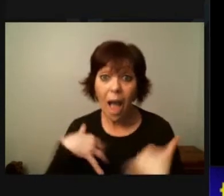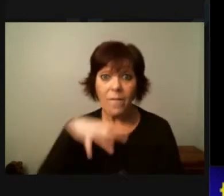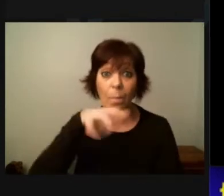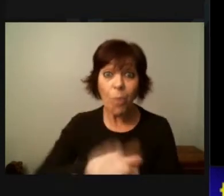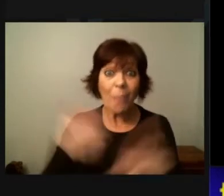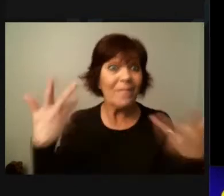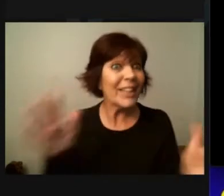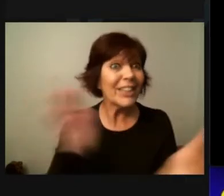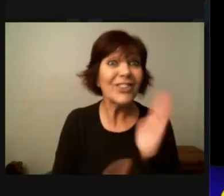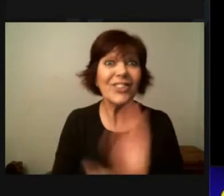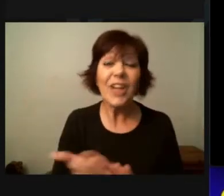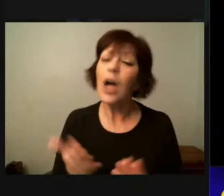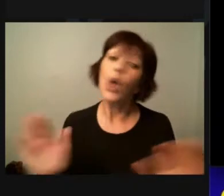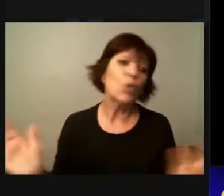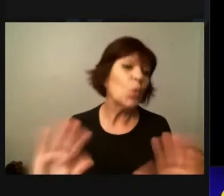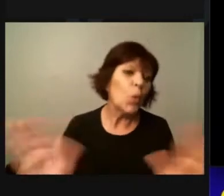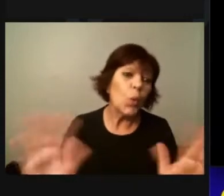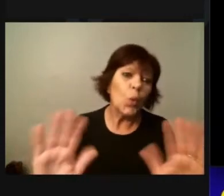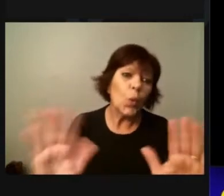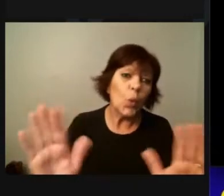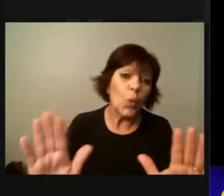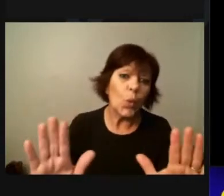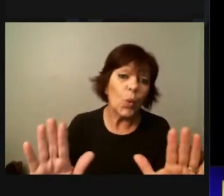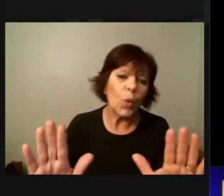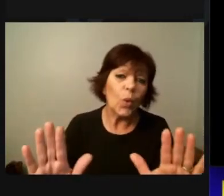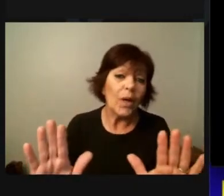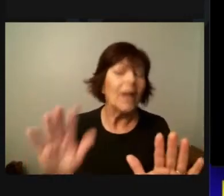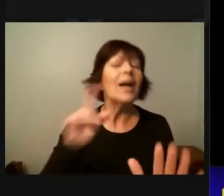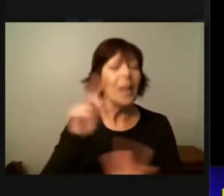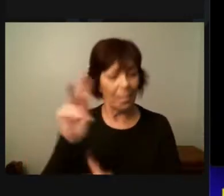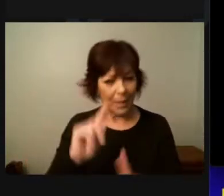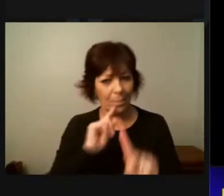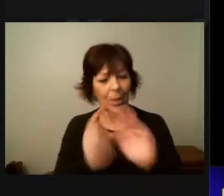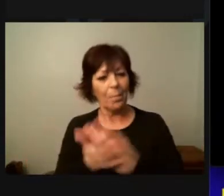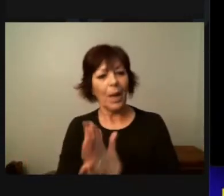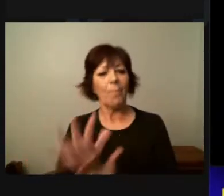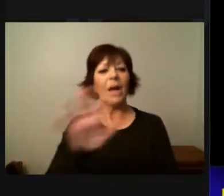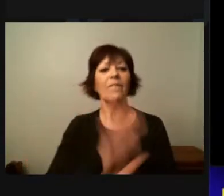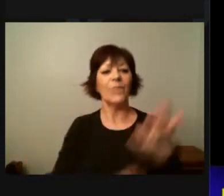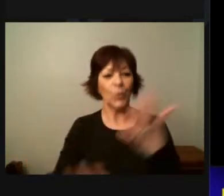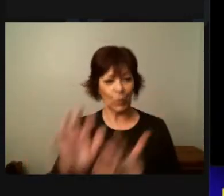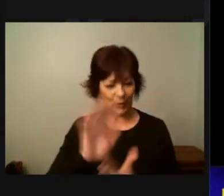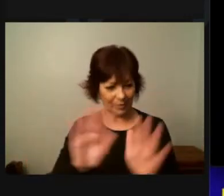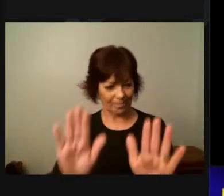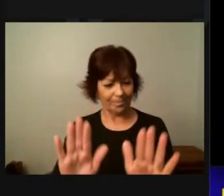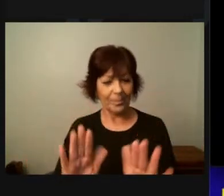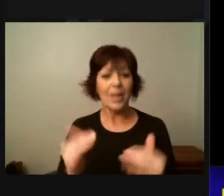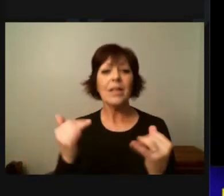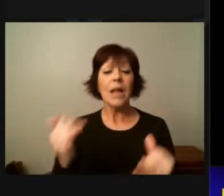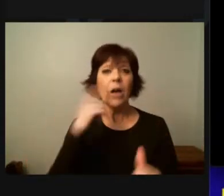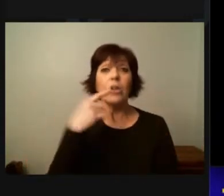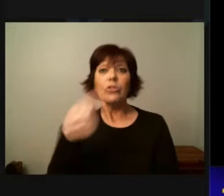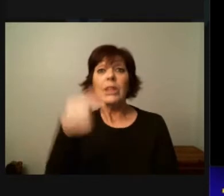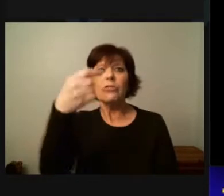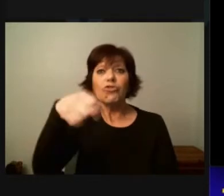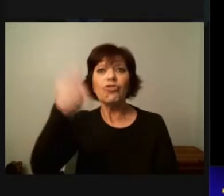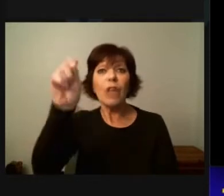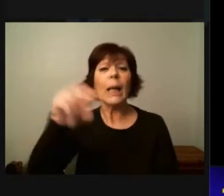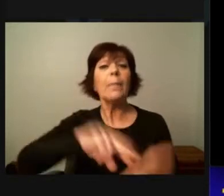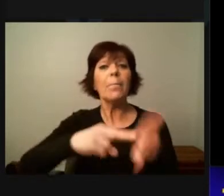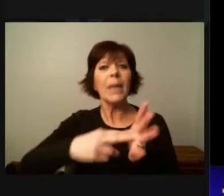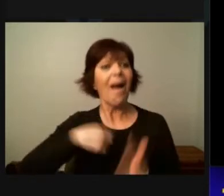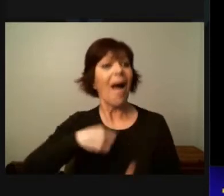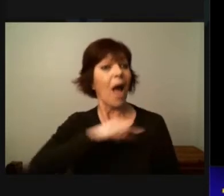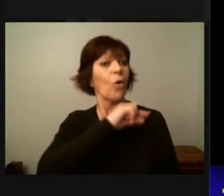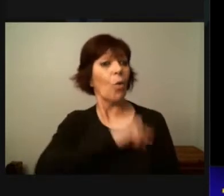appointment and that you have registered. And that gets very confusing to people. You now need to go back in and you